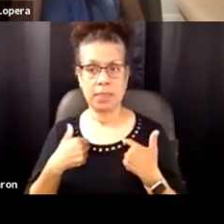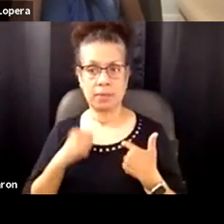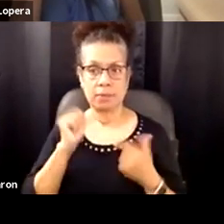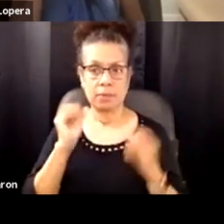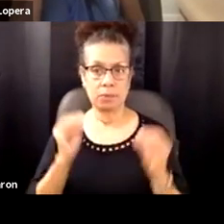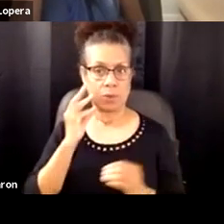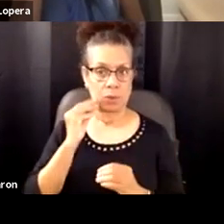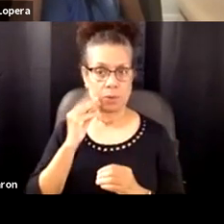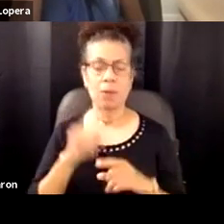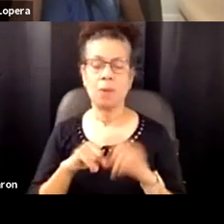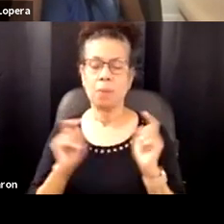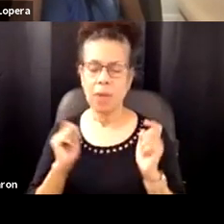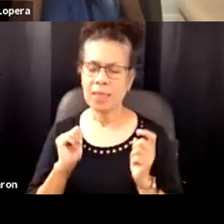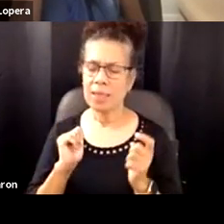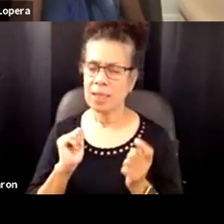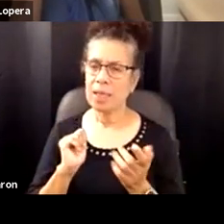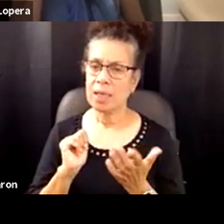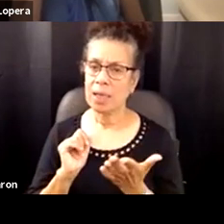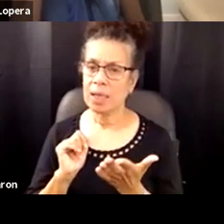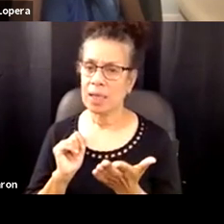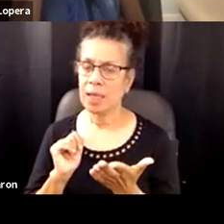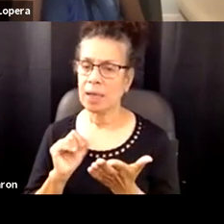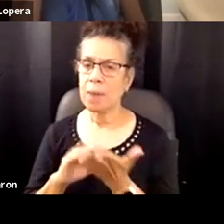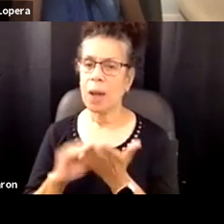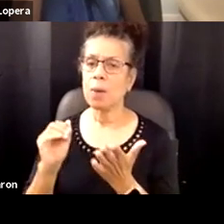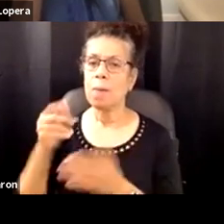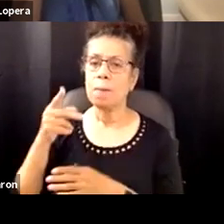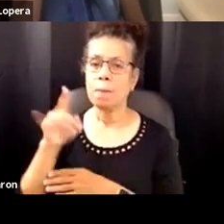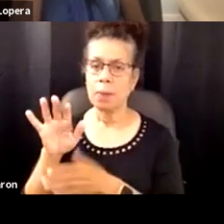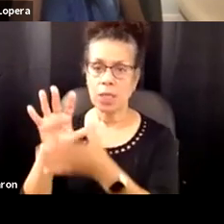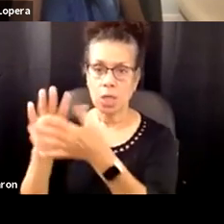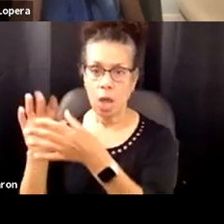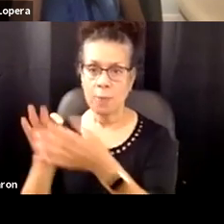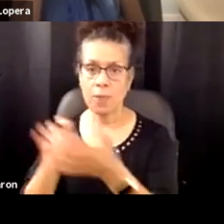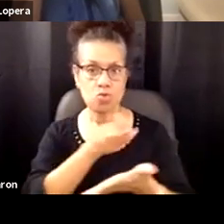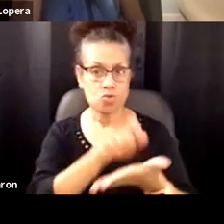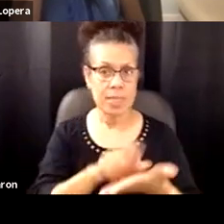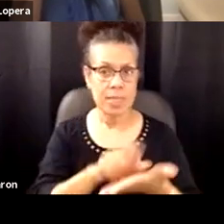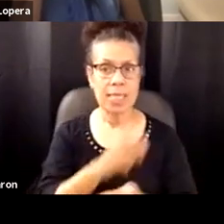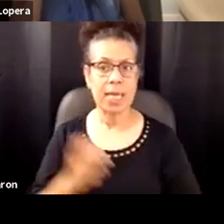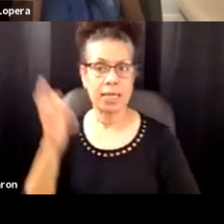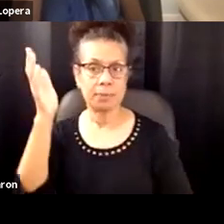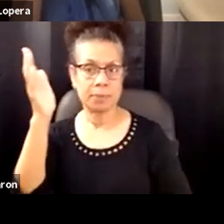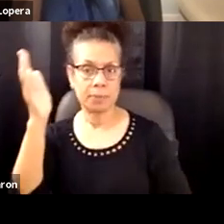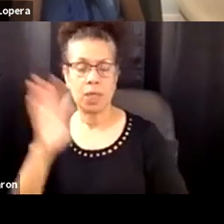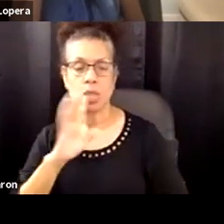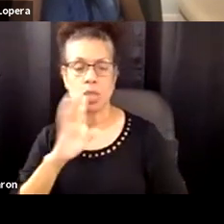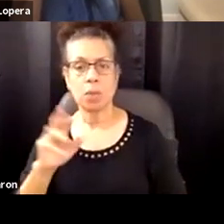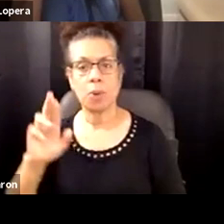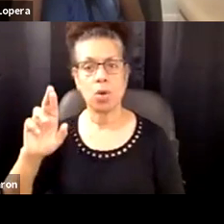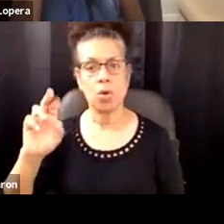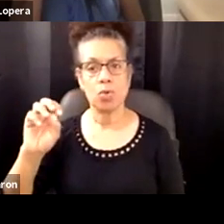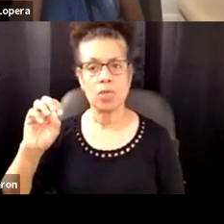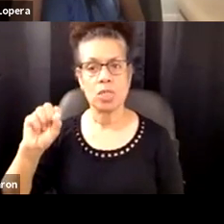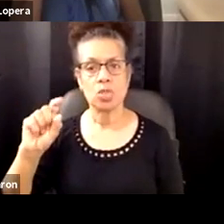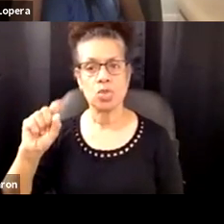have picked up on both on public comment both written and we're all folks highlighting the restorative justice justice piece and i